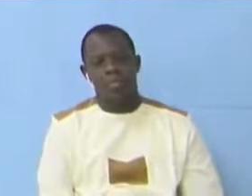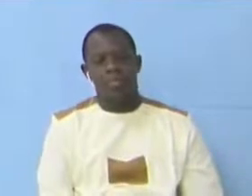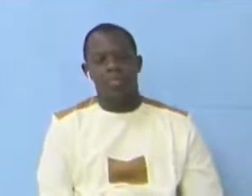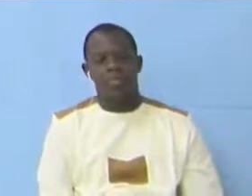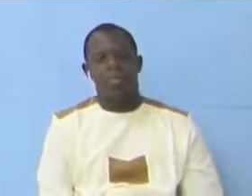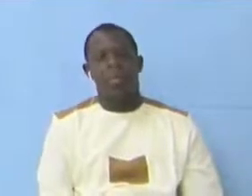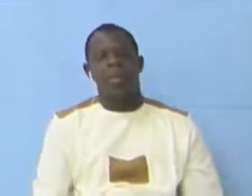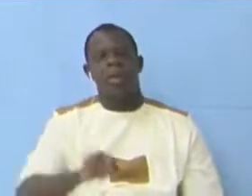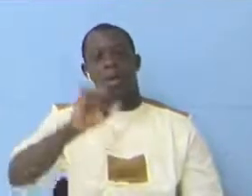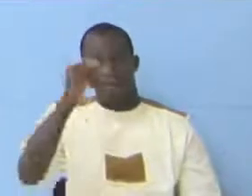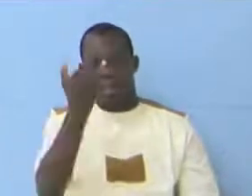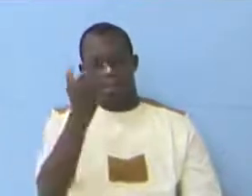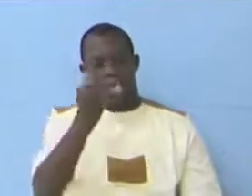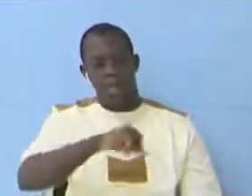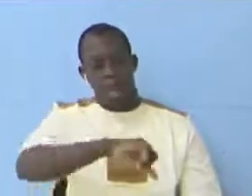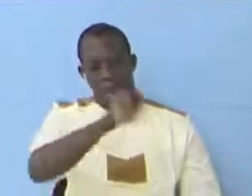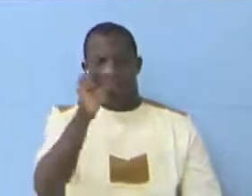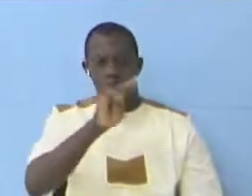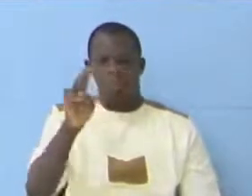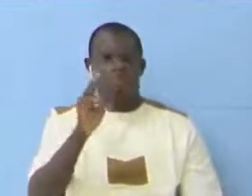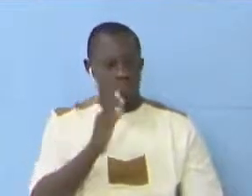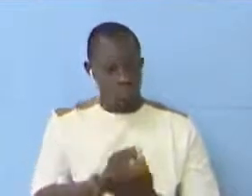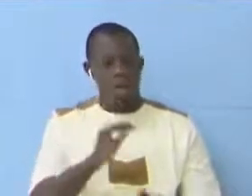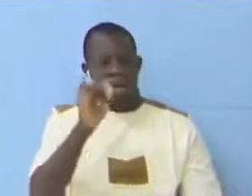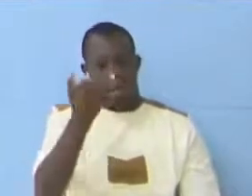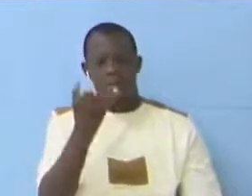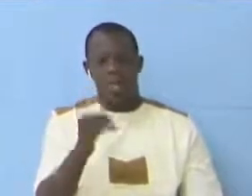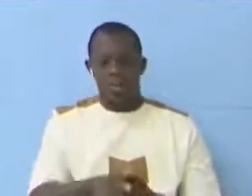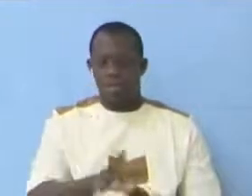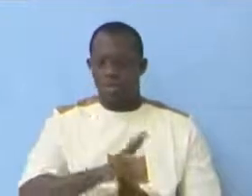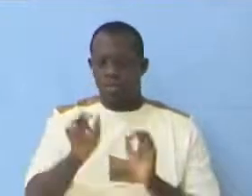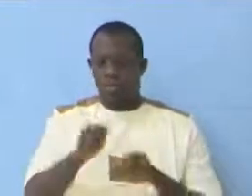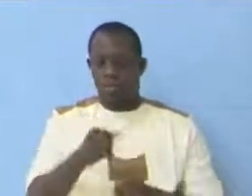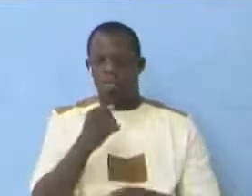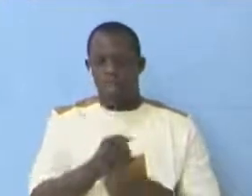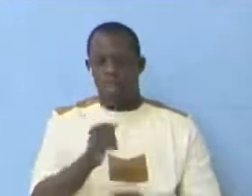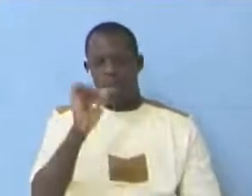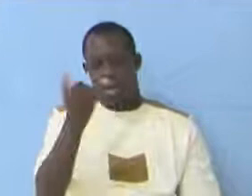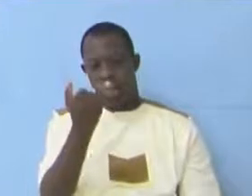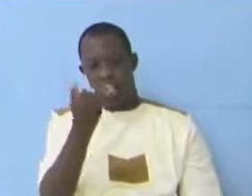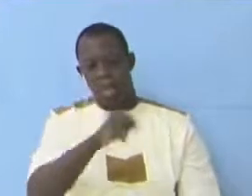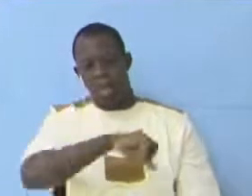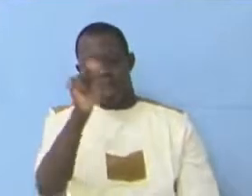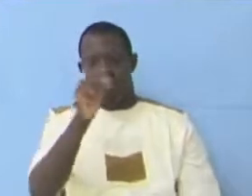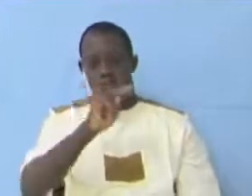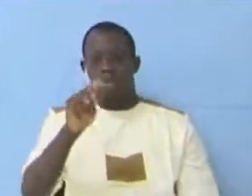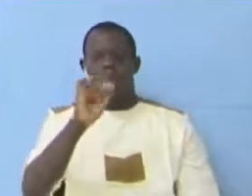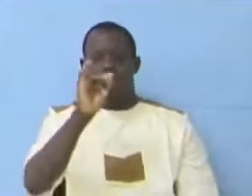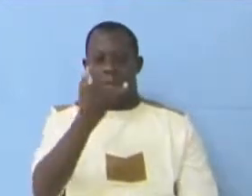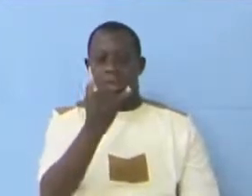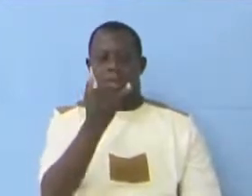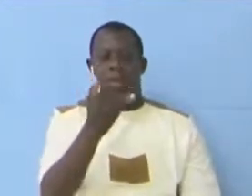Yes and no. Yes, definitely yes. It cannot be yes and no. Yes, in the sense that